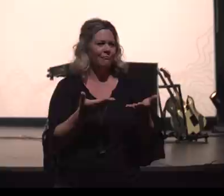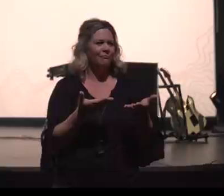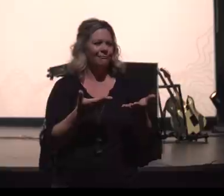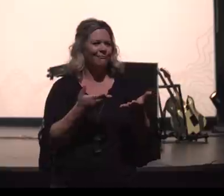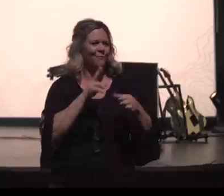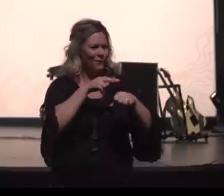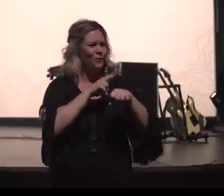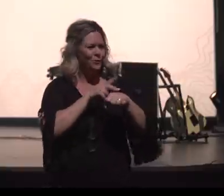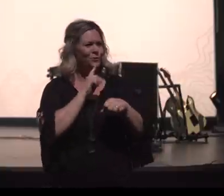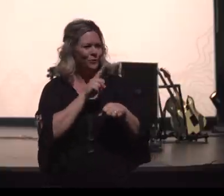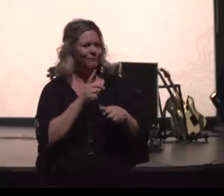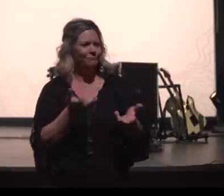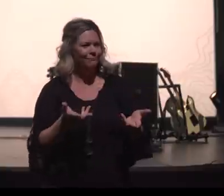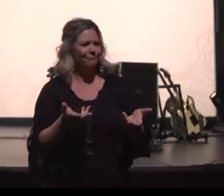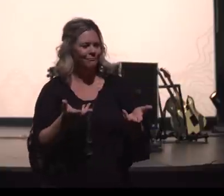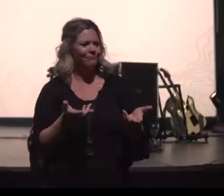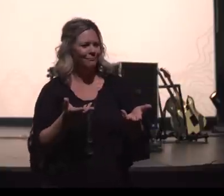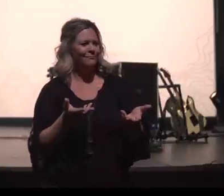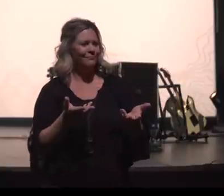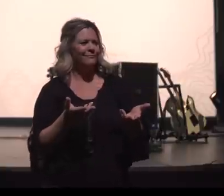Of course you were.